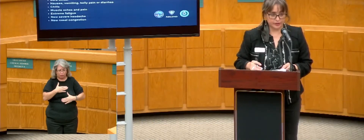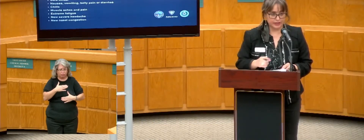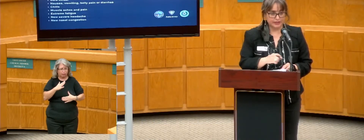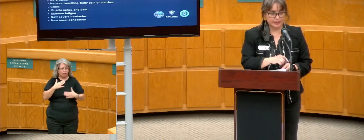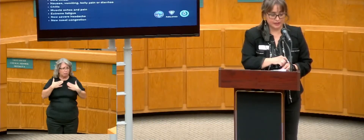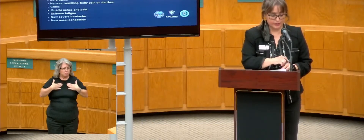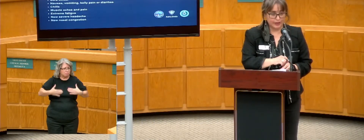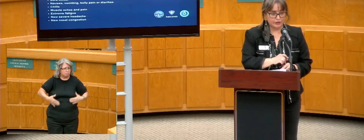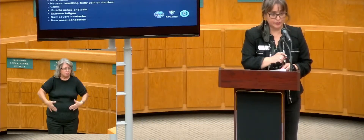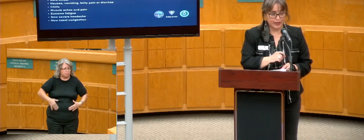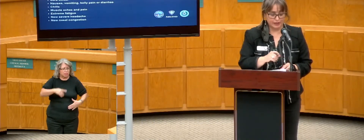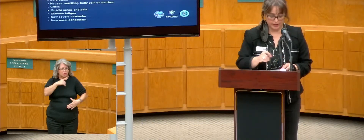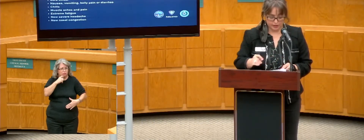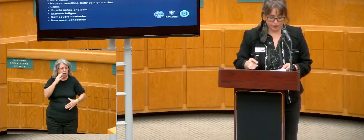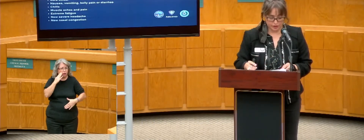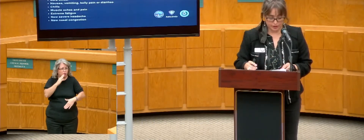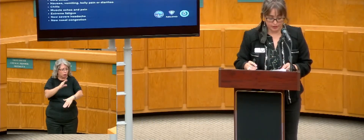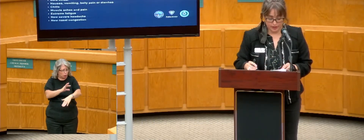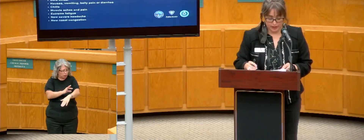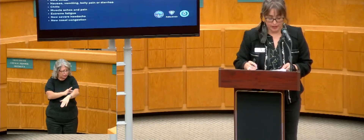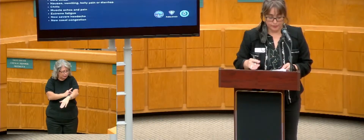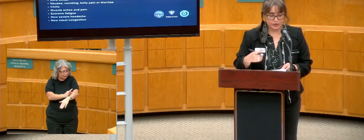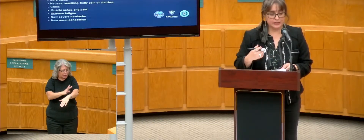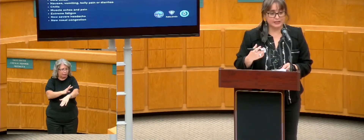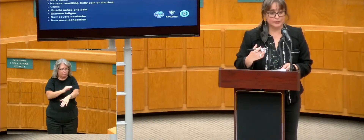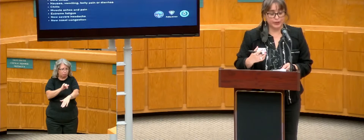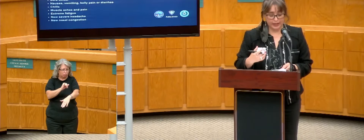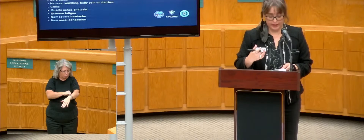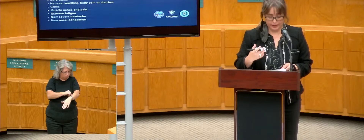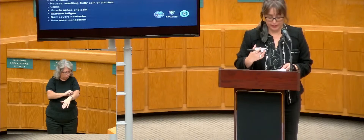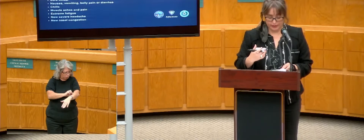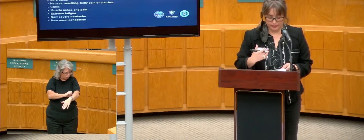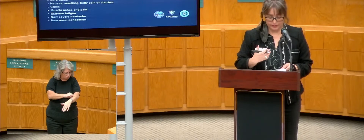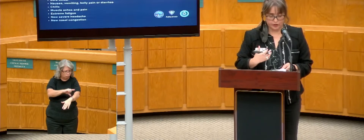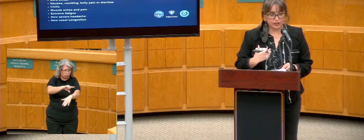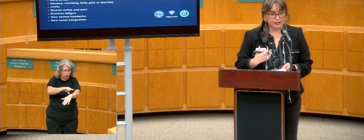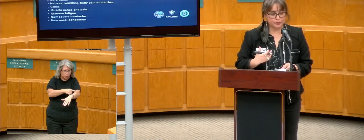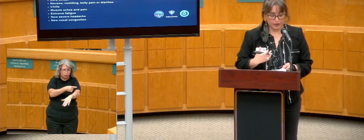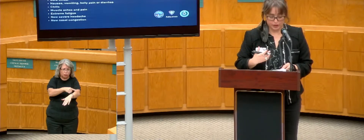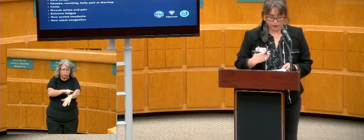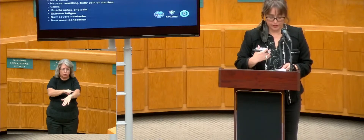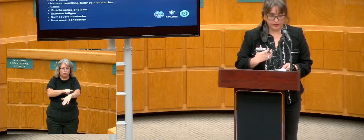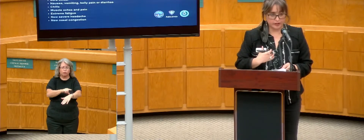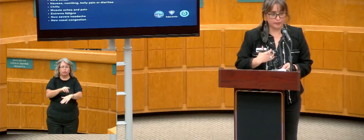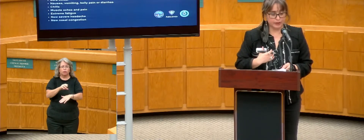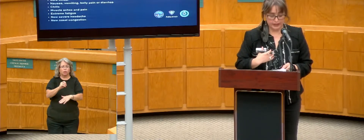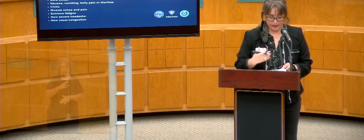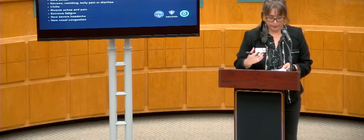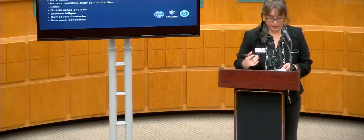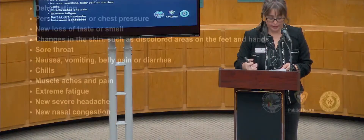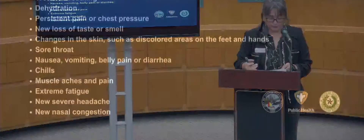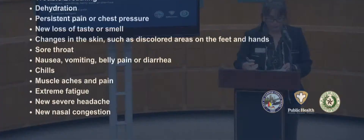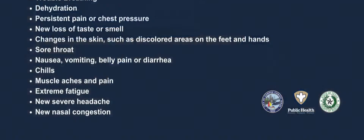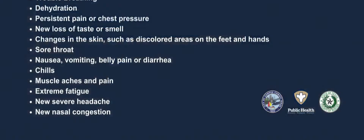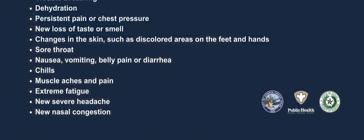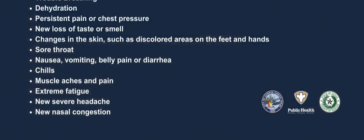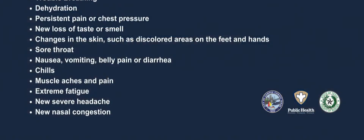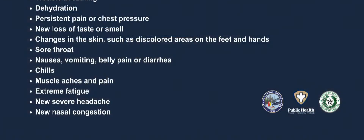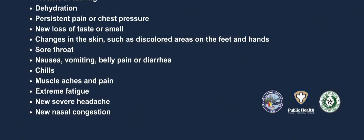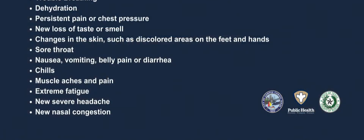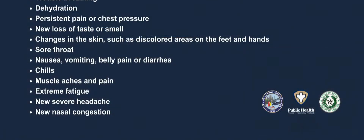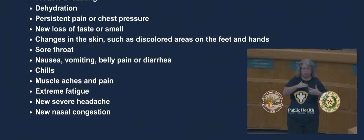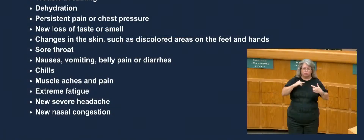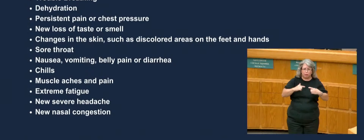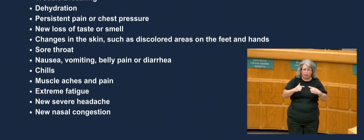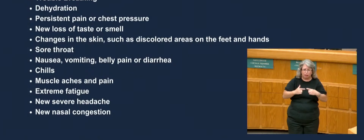their skin doesn't bounce back like it should, a persistent pain or chest pressure that they're complaining about, a